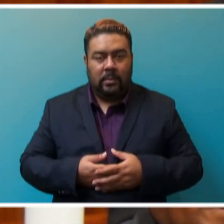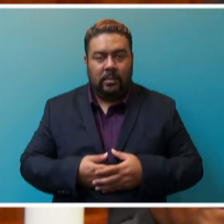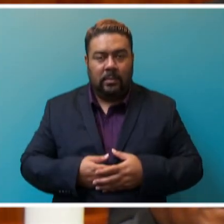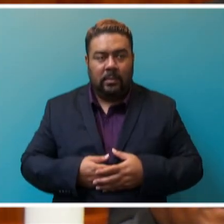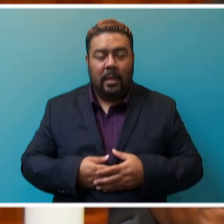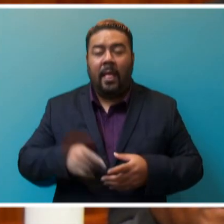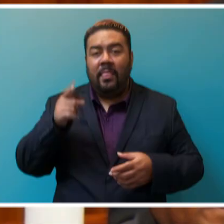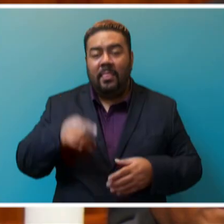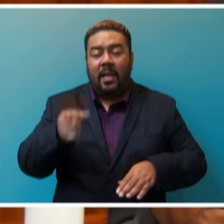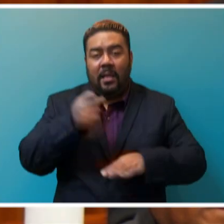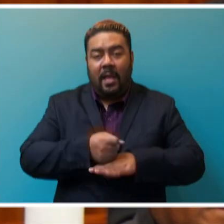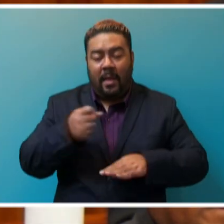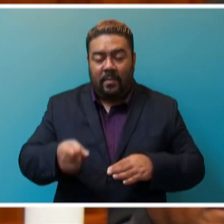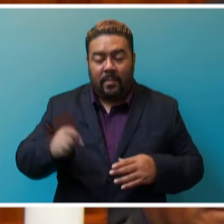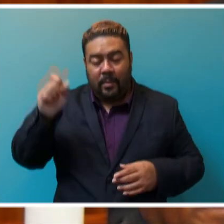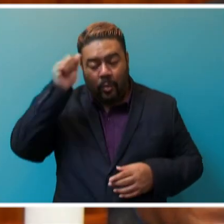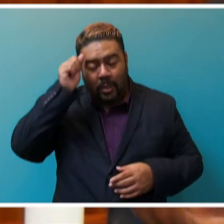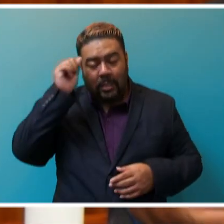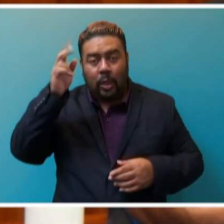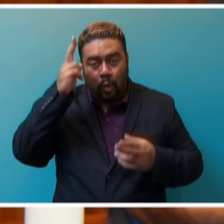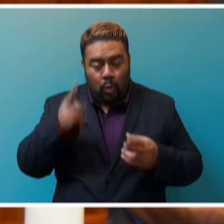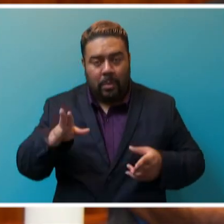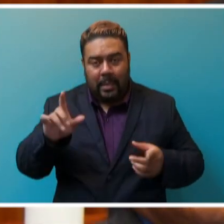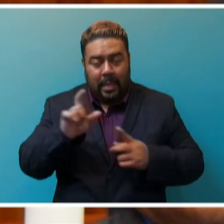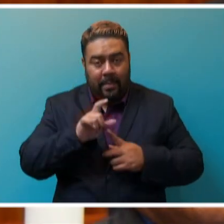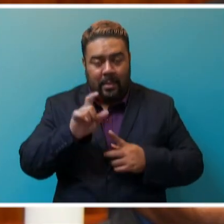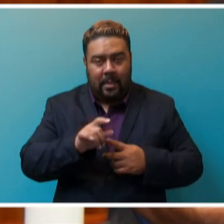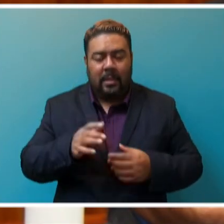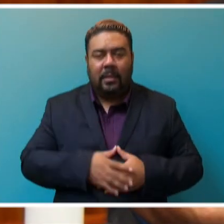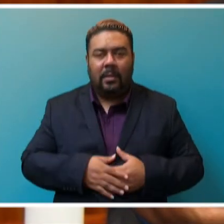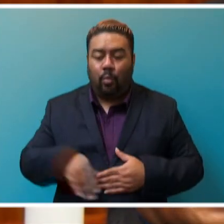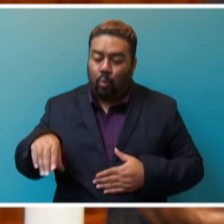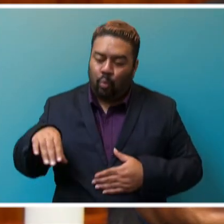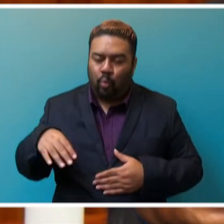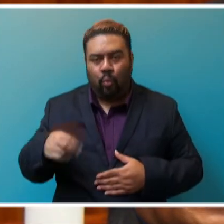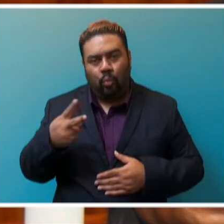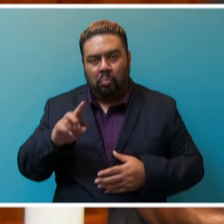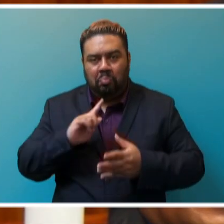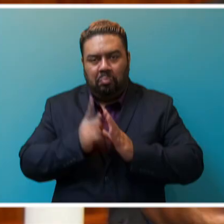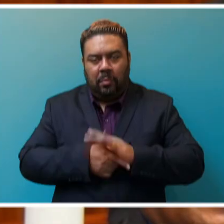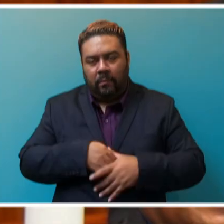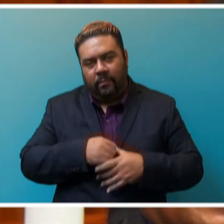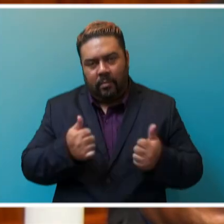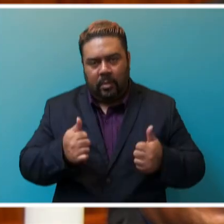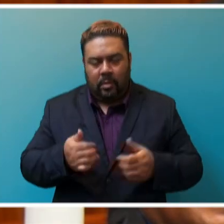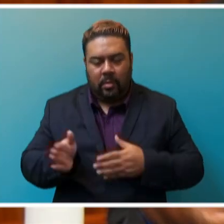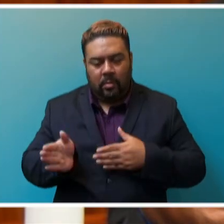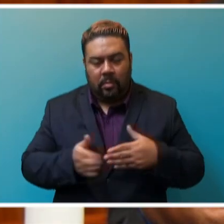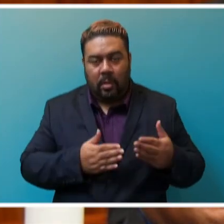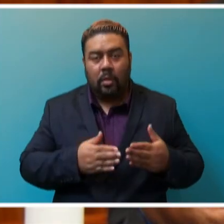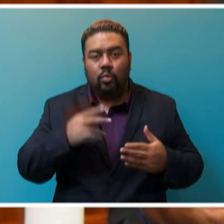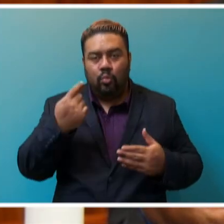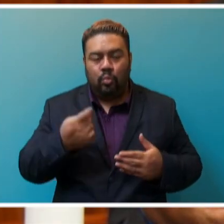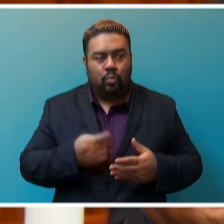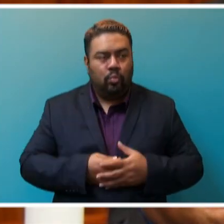The government recognizes that human capital is the foundation of productivity and that the modernization of the public